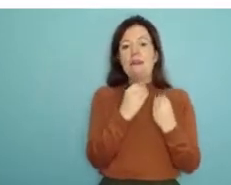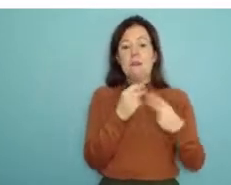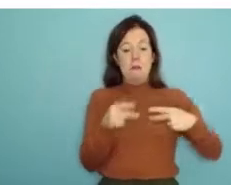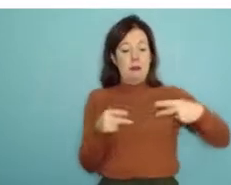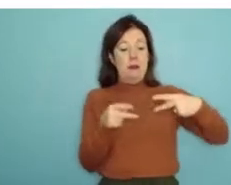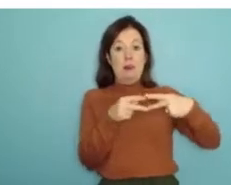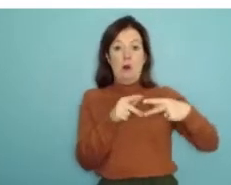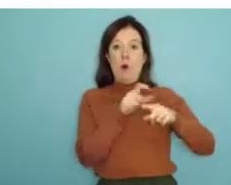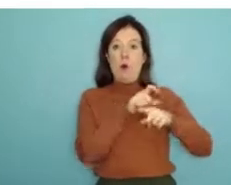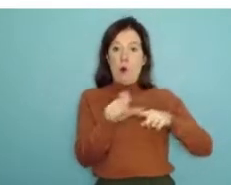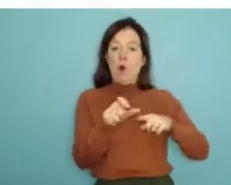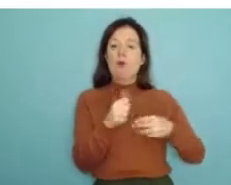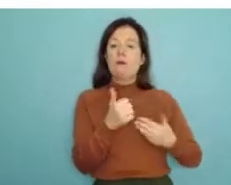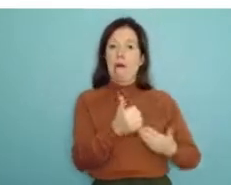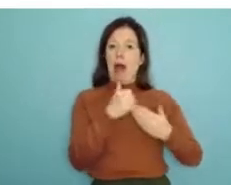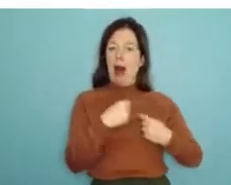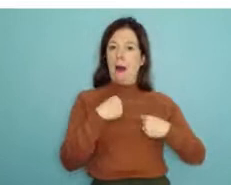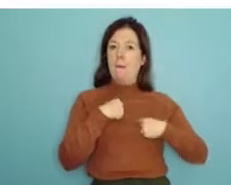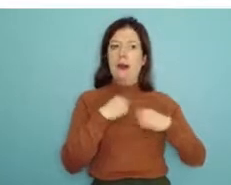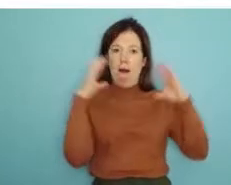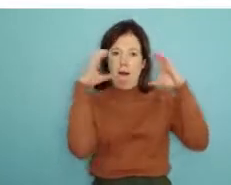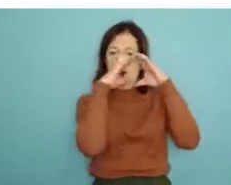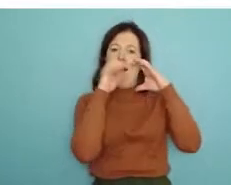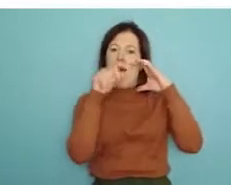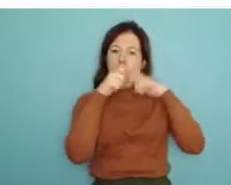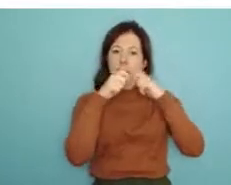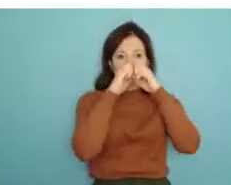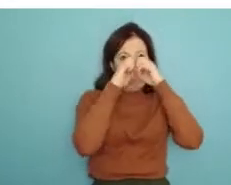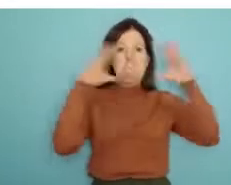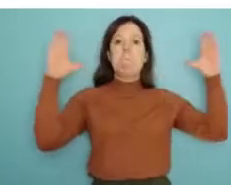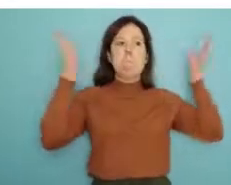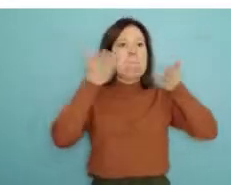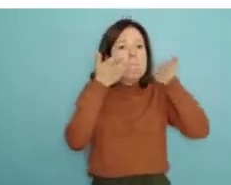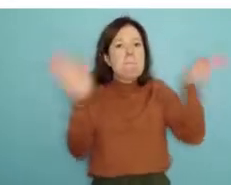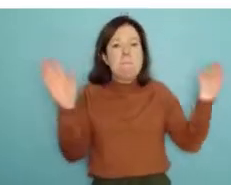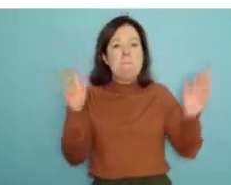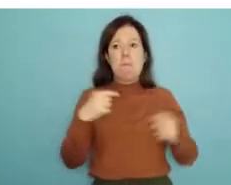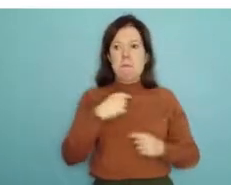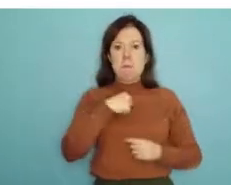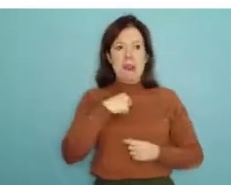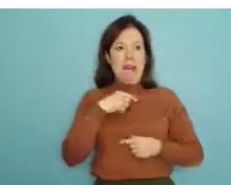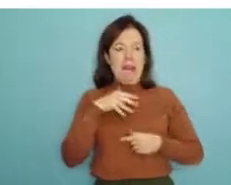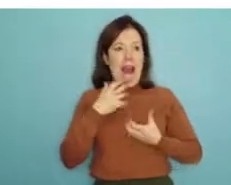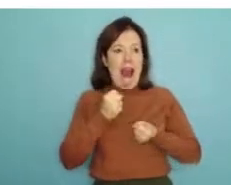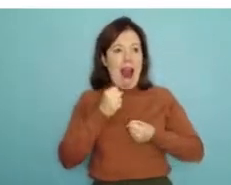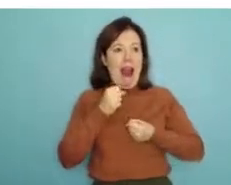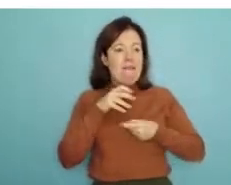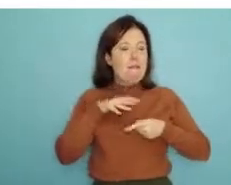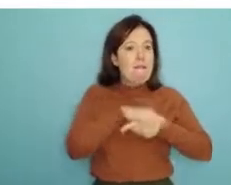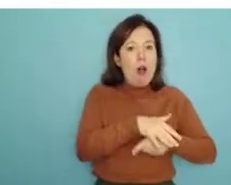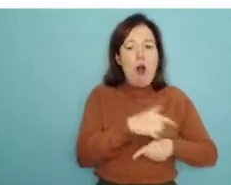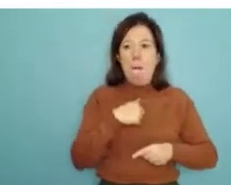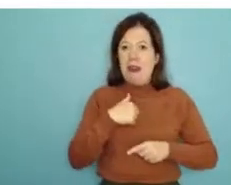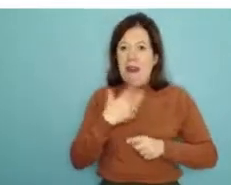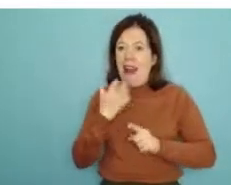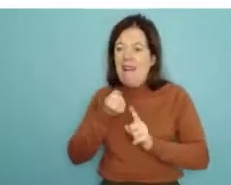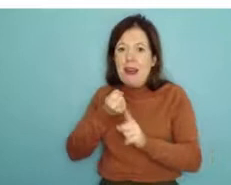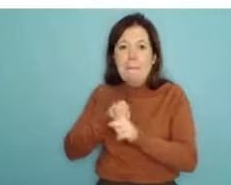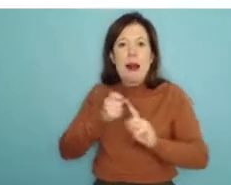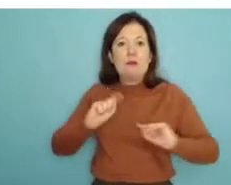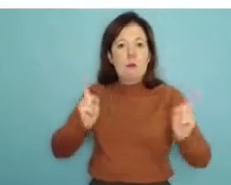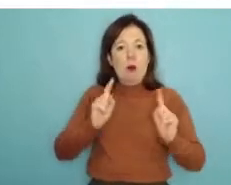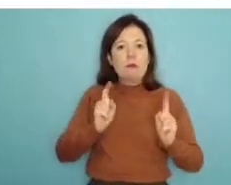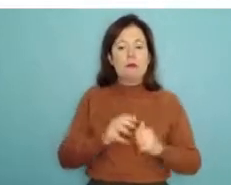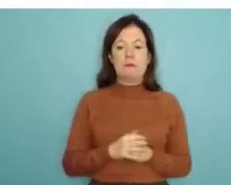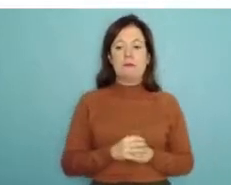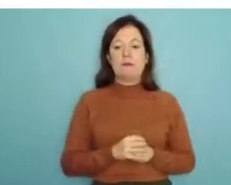to see the bigger picture and to question my role in things and what I bring to the table. And coaching was the other opportunity